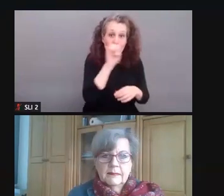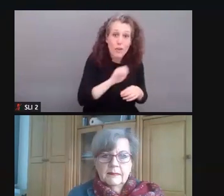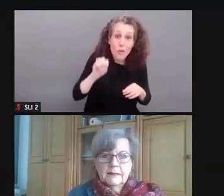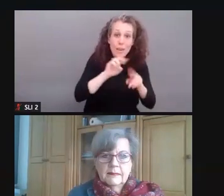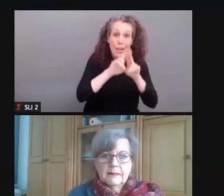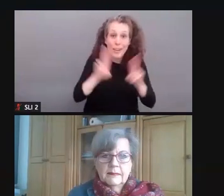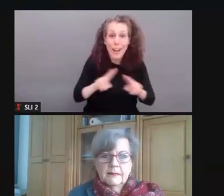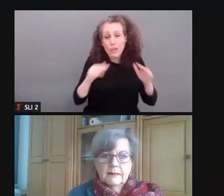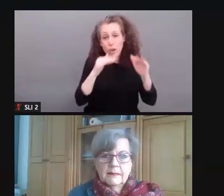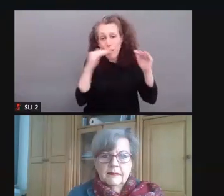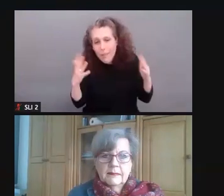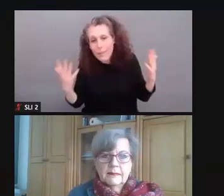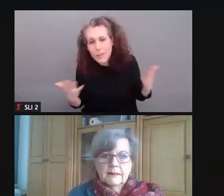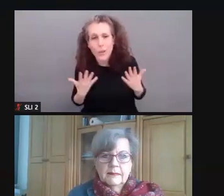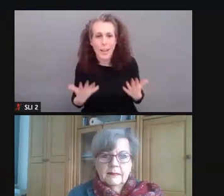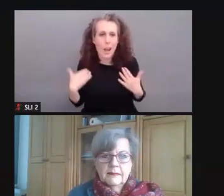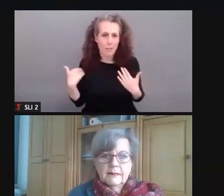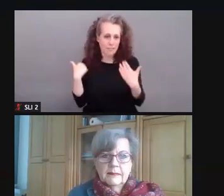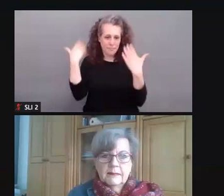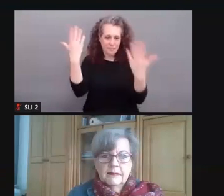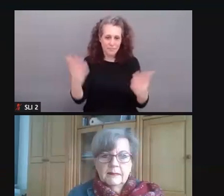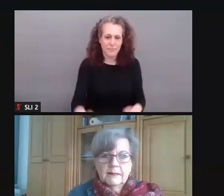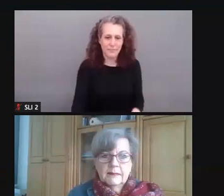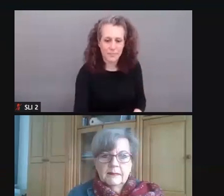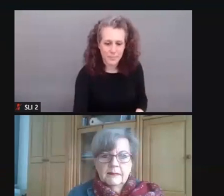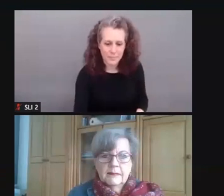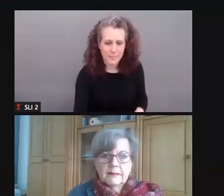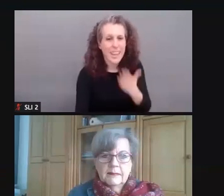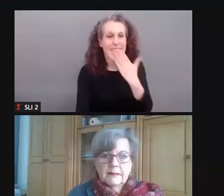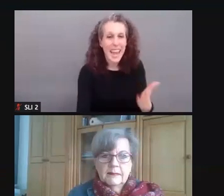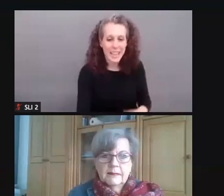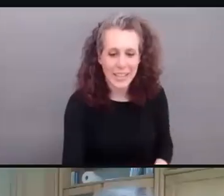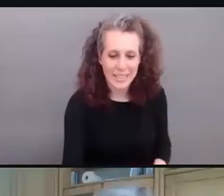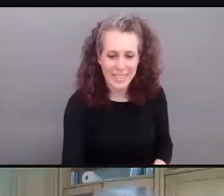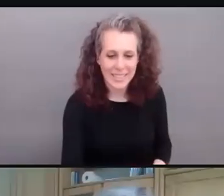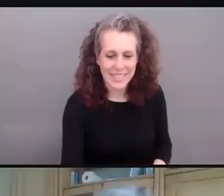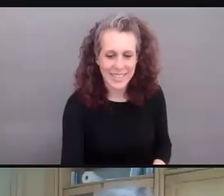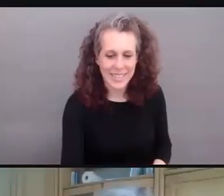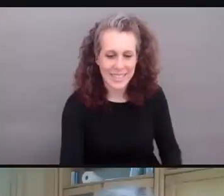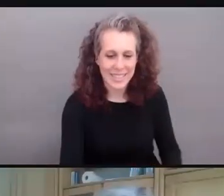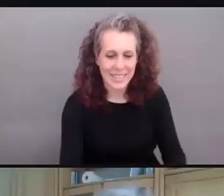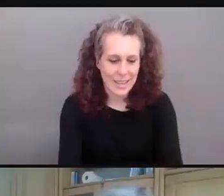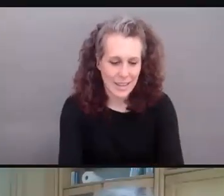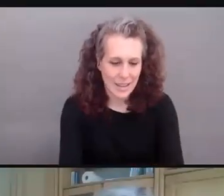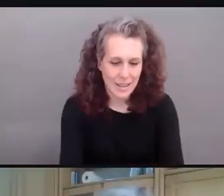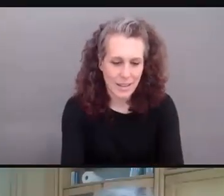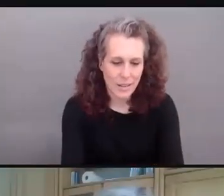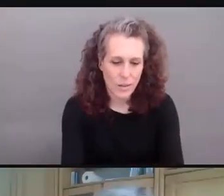level. So I give you the floor, and thank you very much. Monica, sorry. Yeah, thank you very